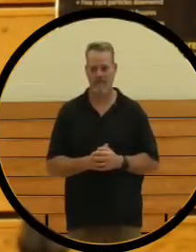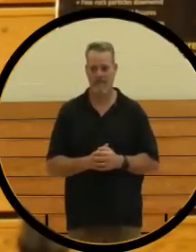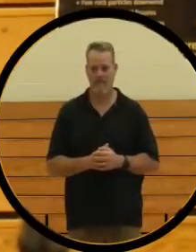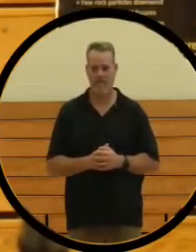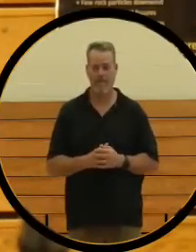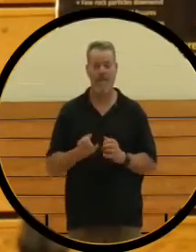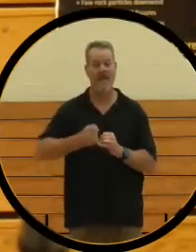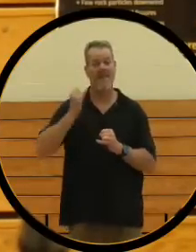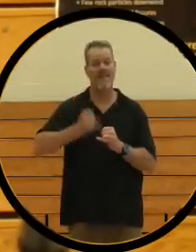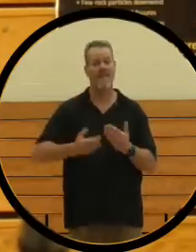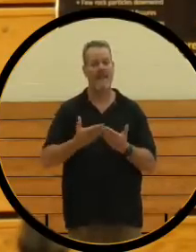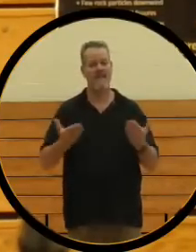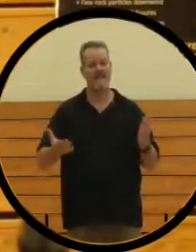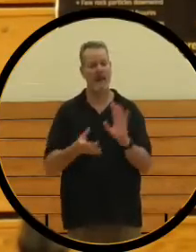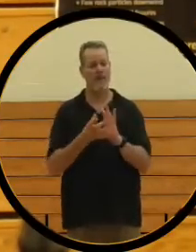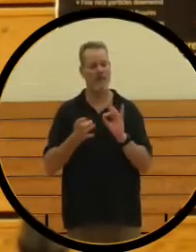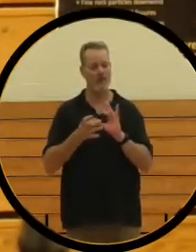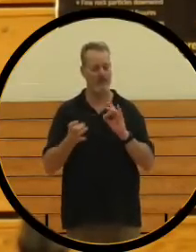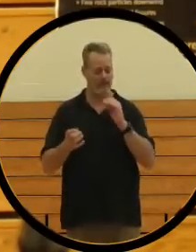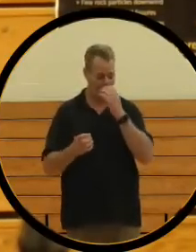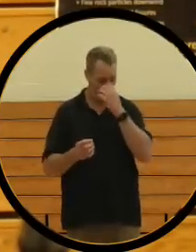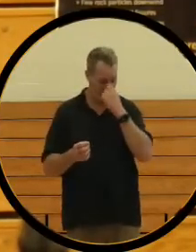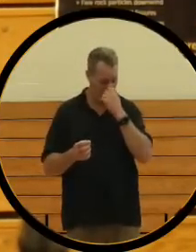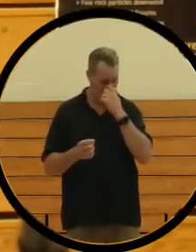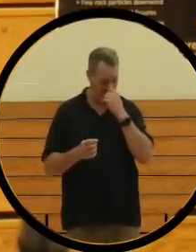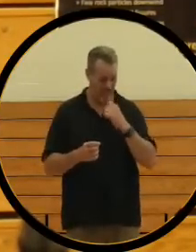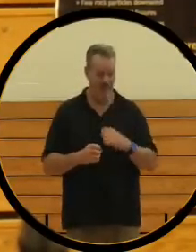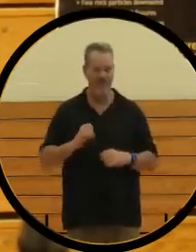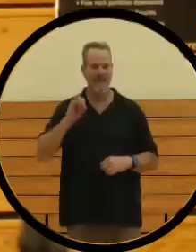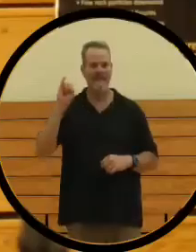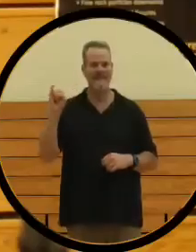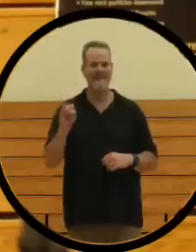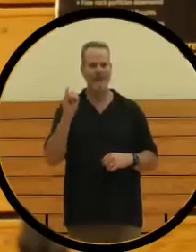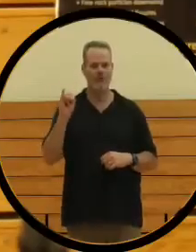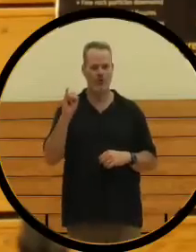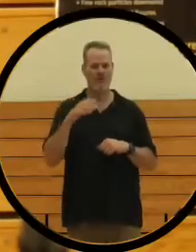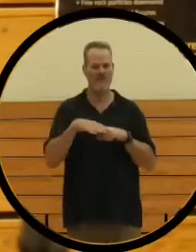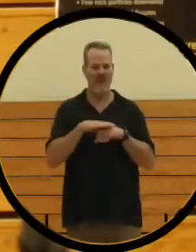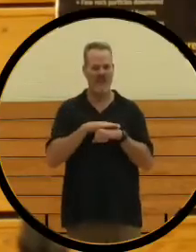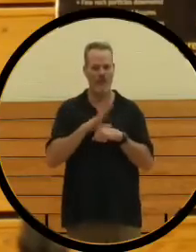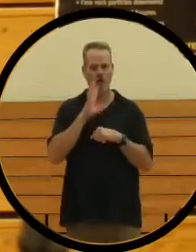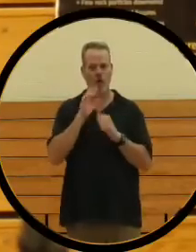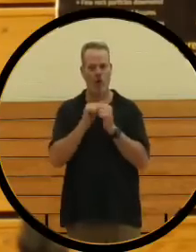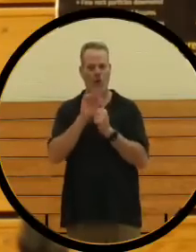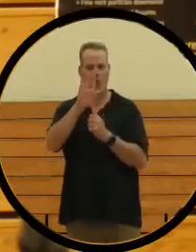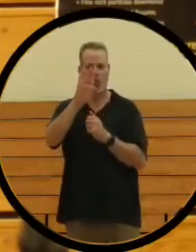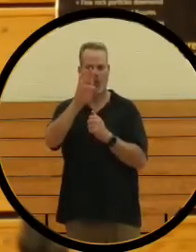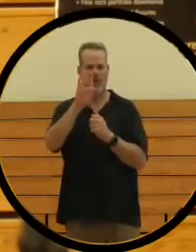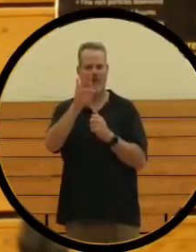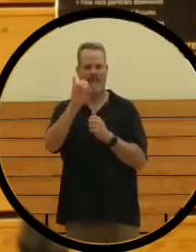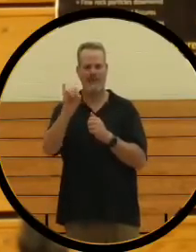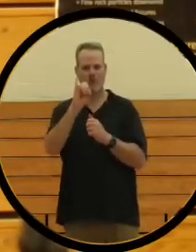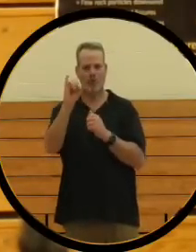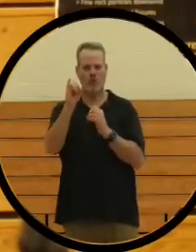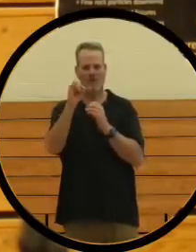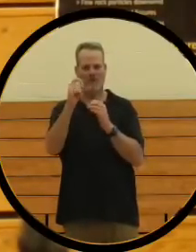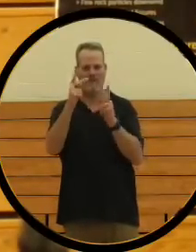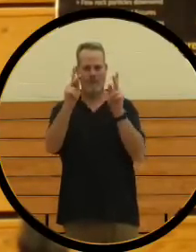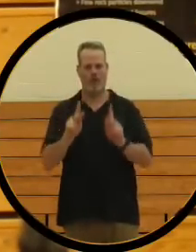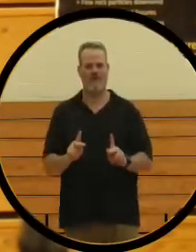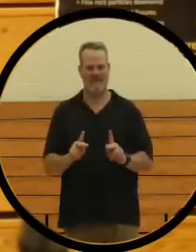The last thing I want to mention, insurance coverage, you gotta talk to your broker. If you have insurance, you got to talk to your broker